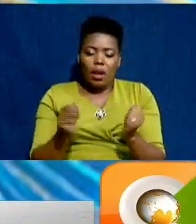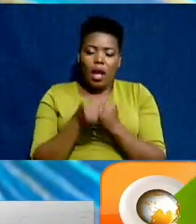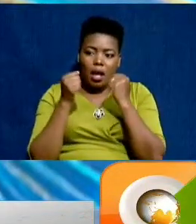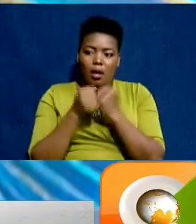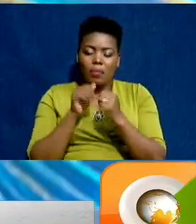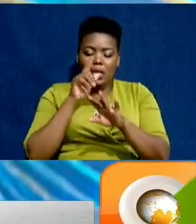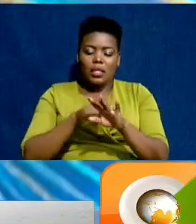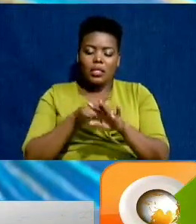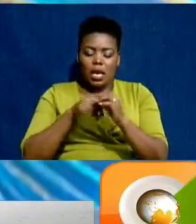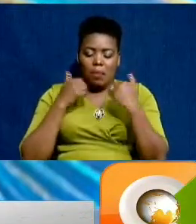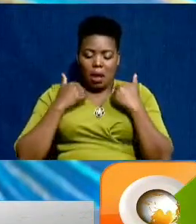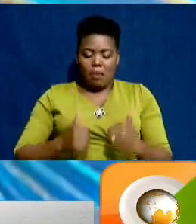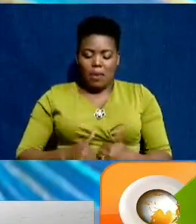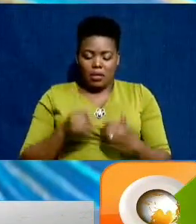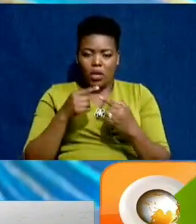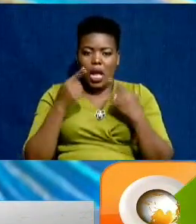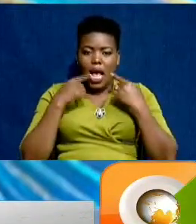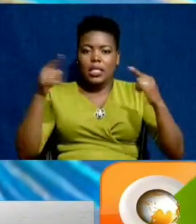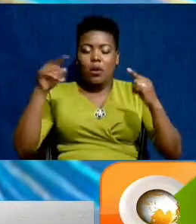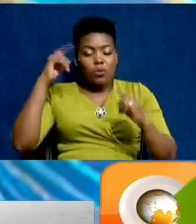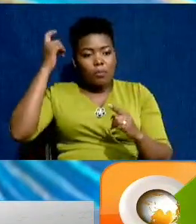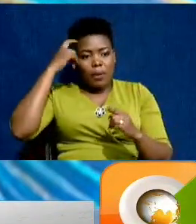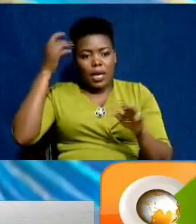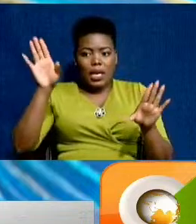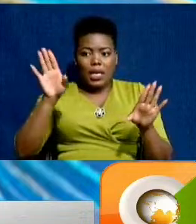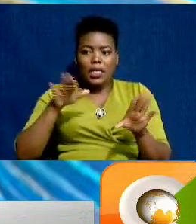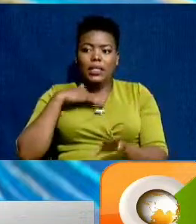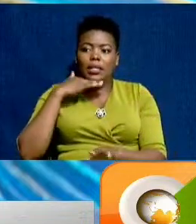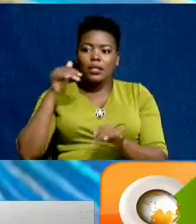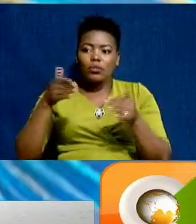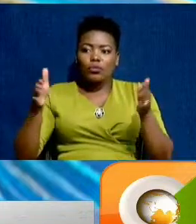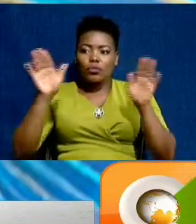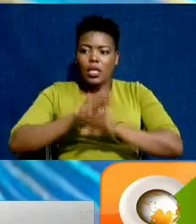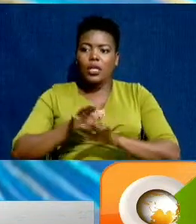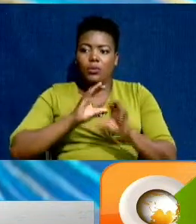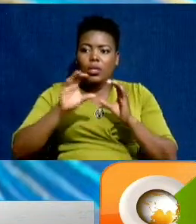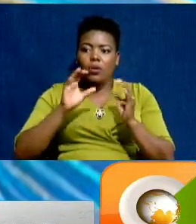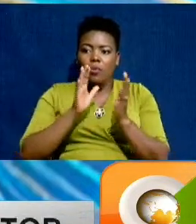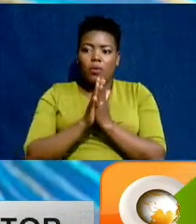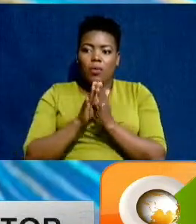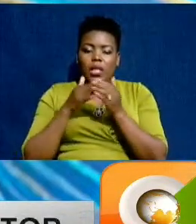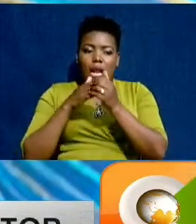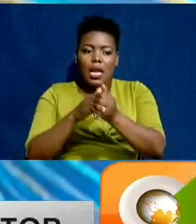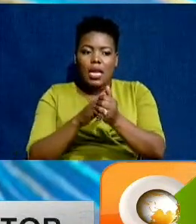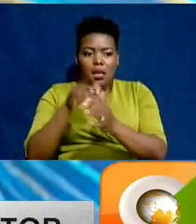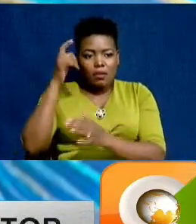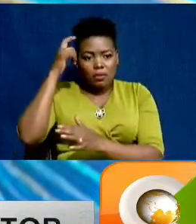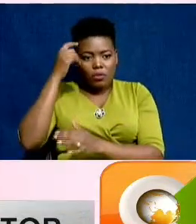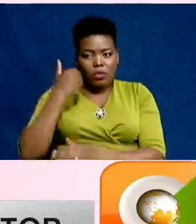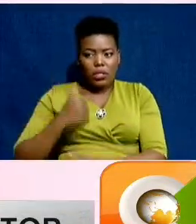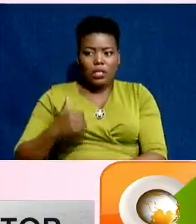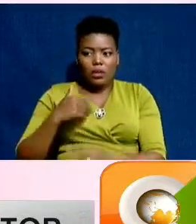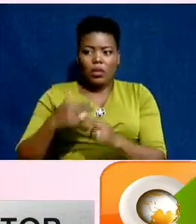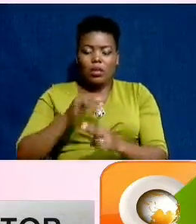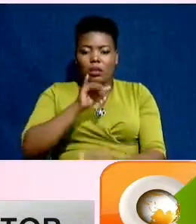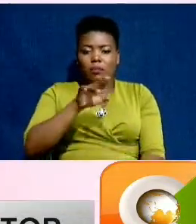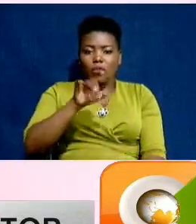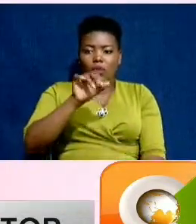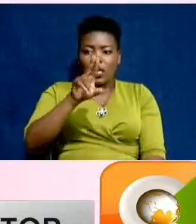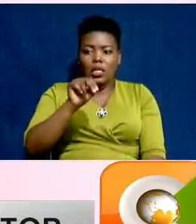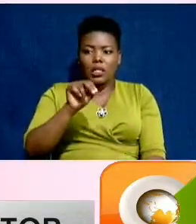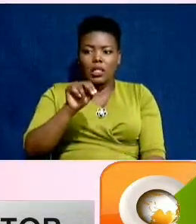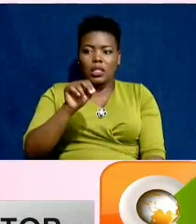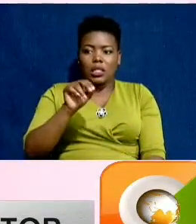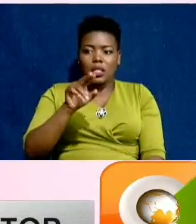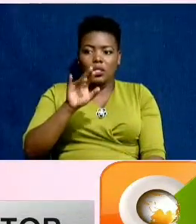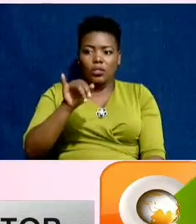happens when a loved one is declared brain dead? Tonight, we speak to leading neurosurgeon Dr. Julius Kiboy to